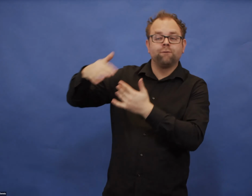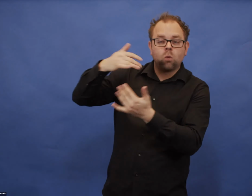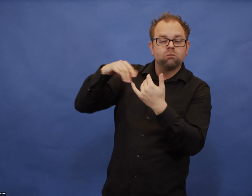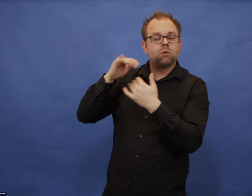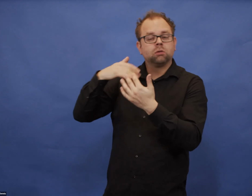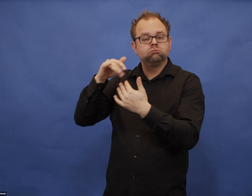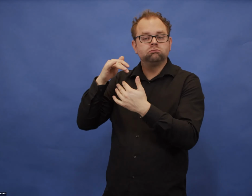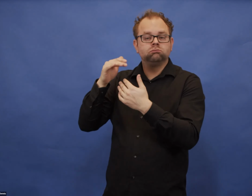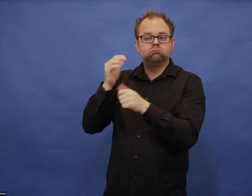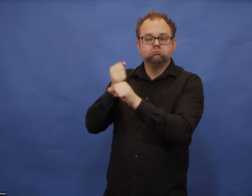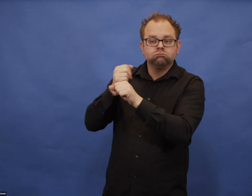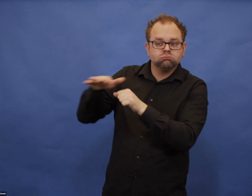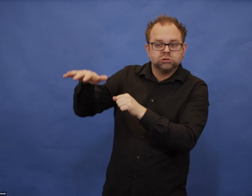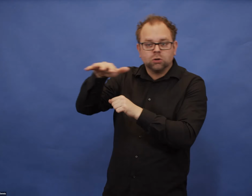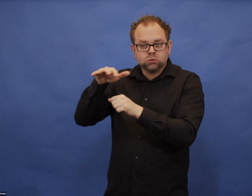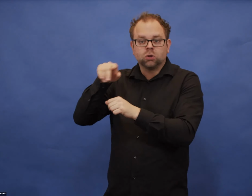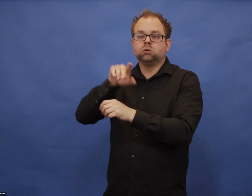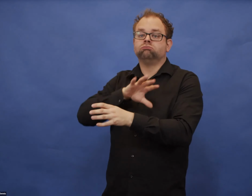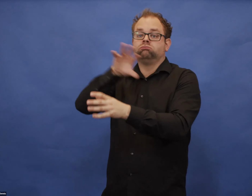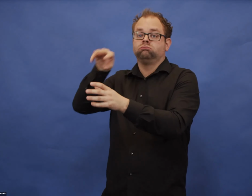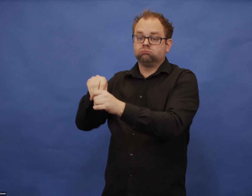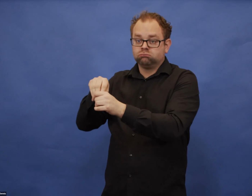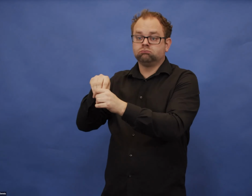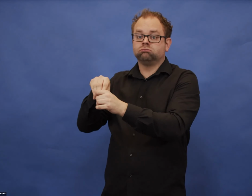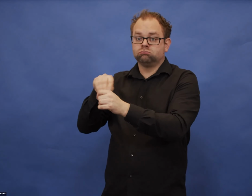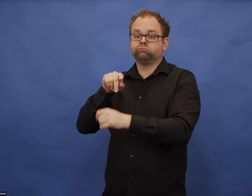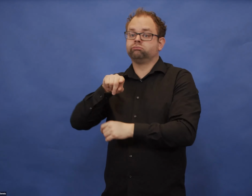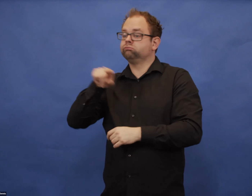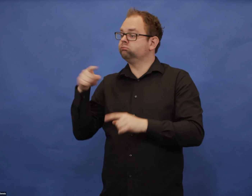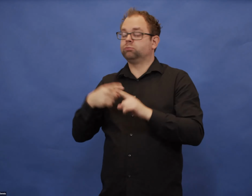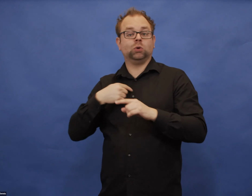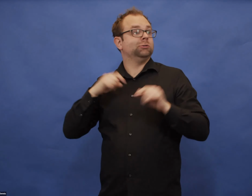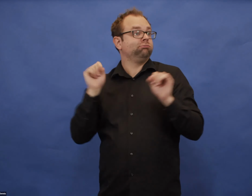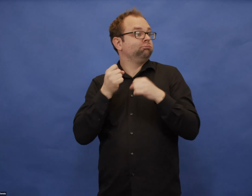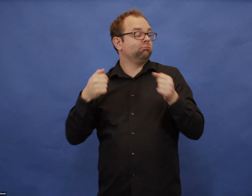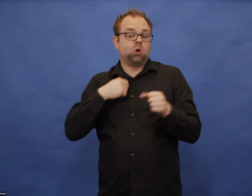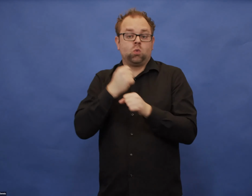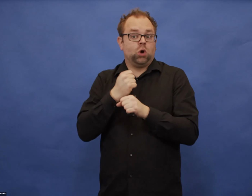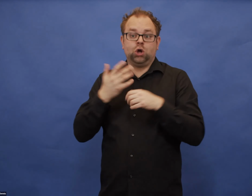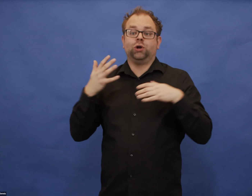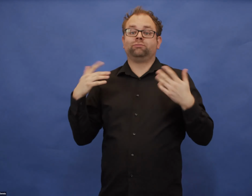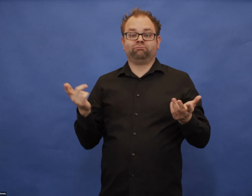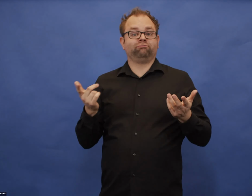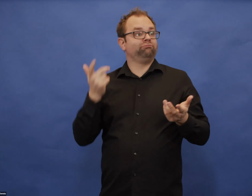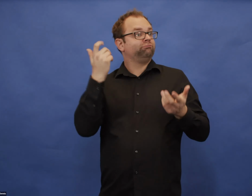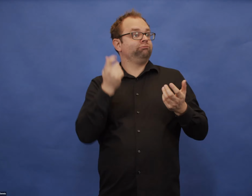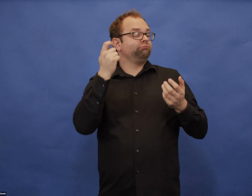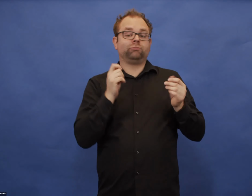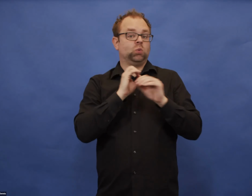discrimination, stigma, and lack of support that eliminate their opportunities to enter the labor